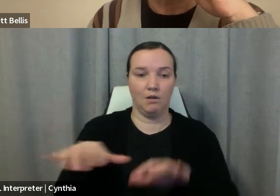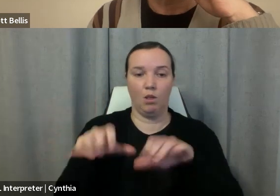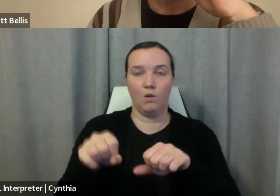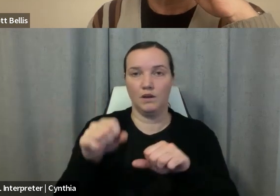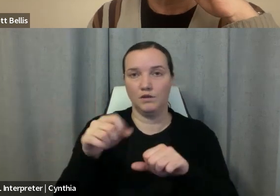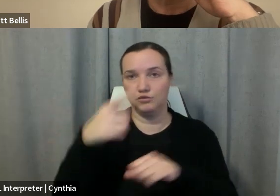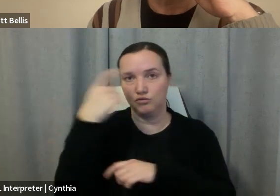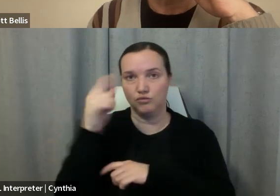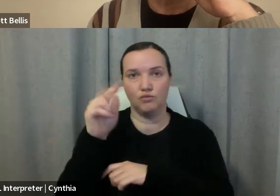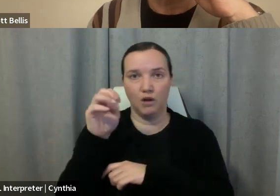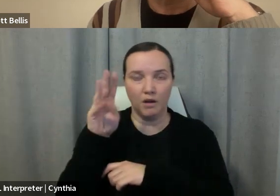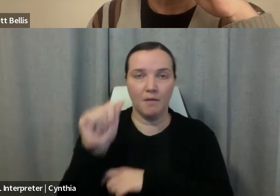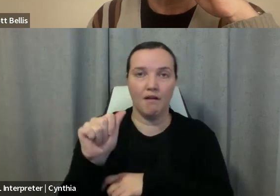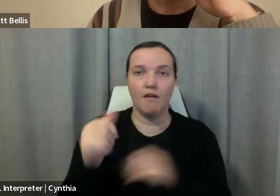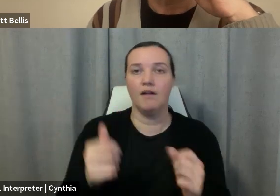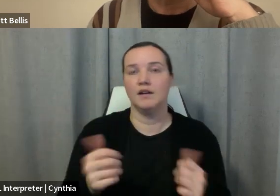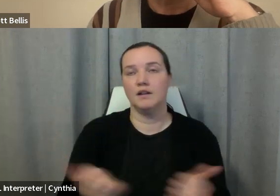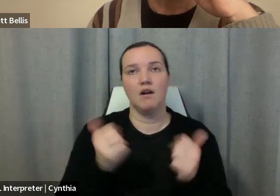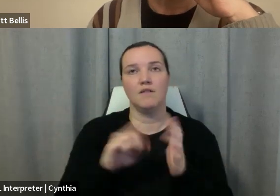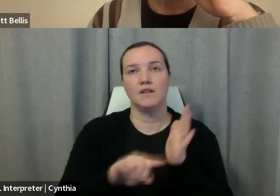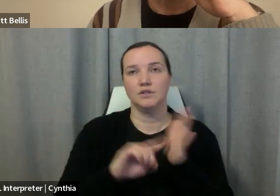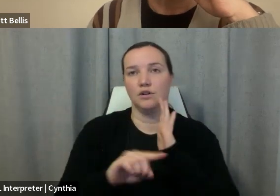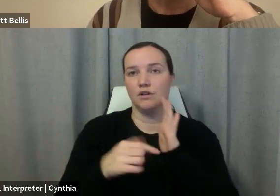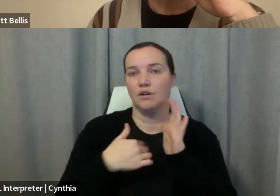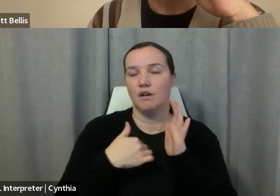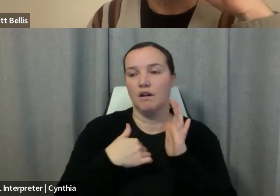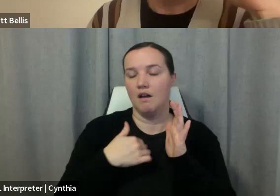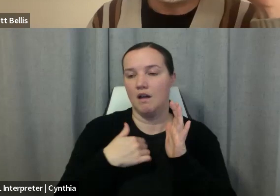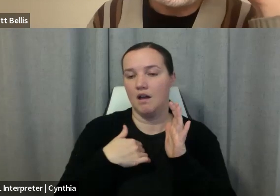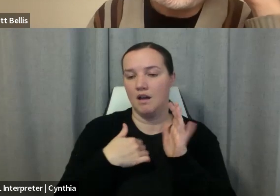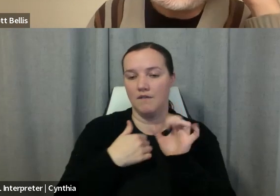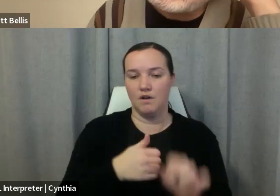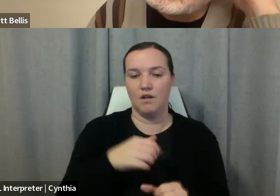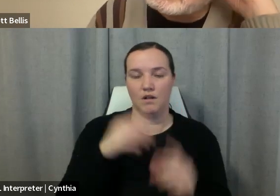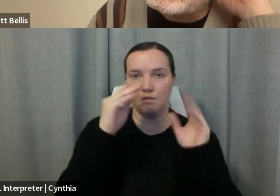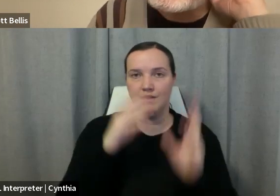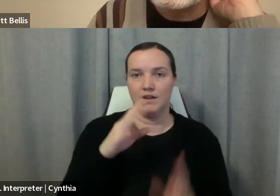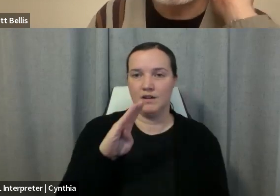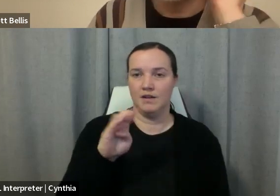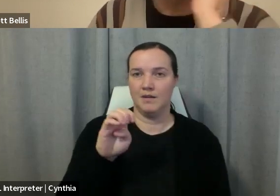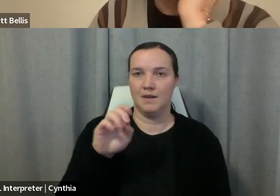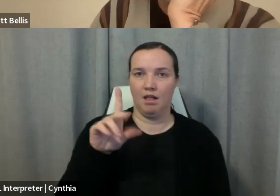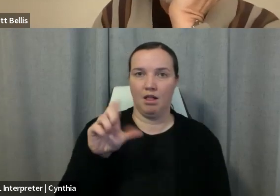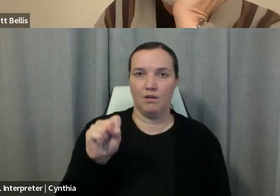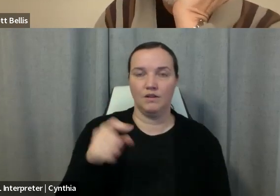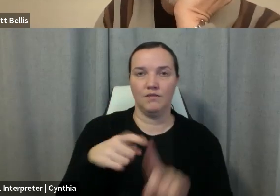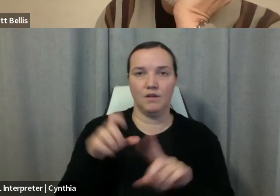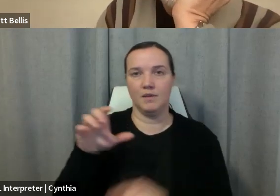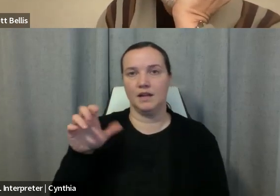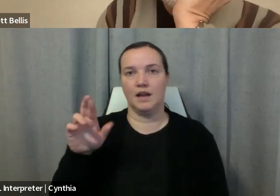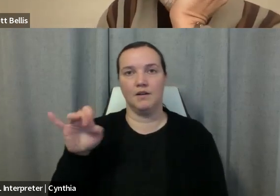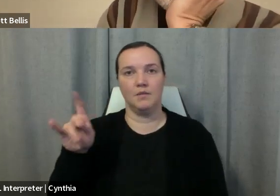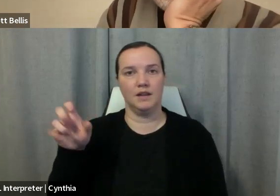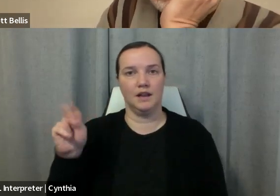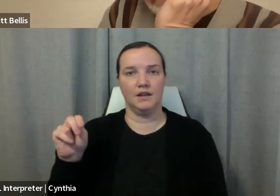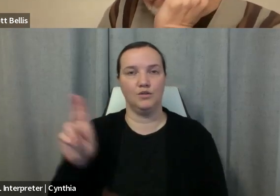much that's, and in fact, there's a lot of research. I follow Professor Beckles out of the Caribbean, University of the